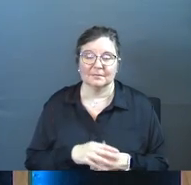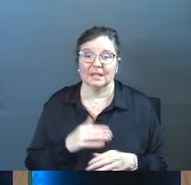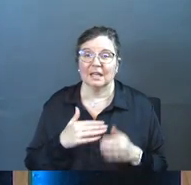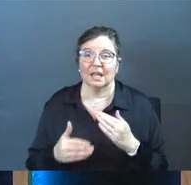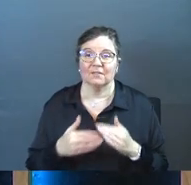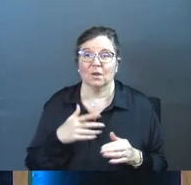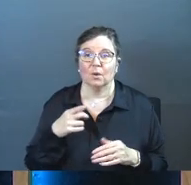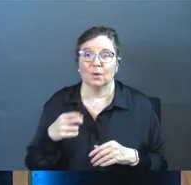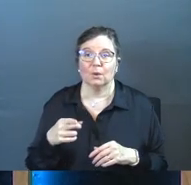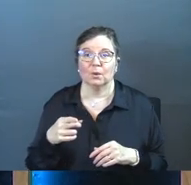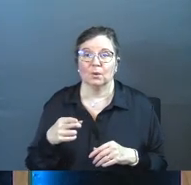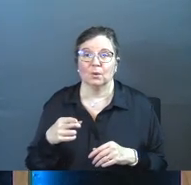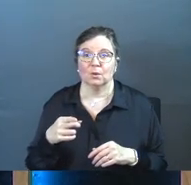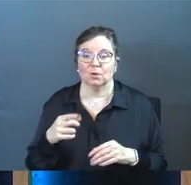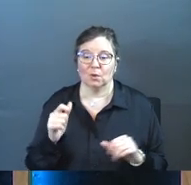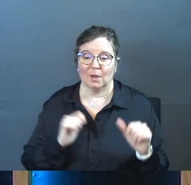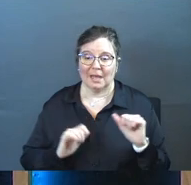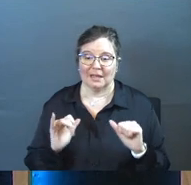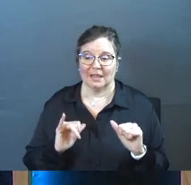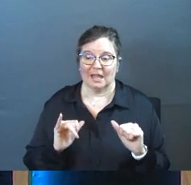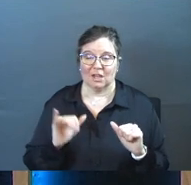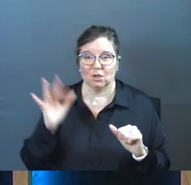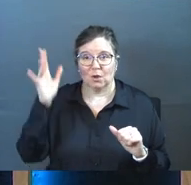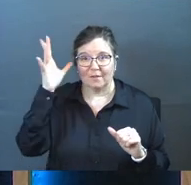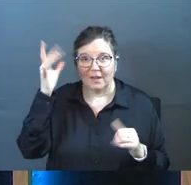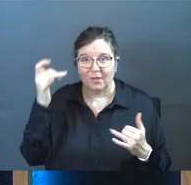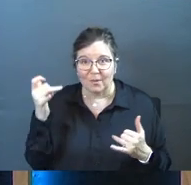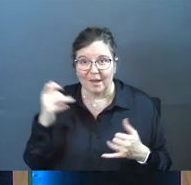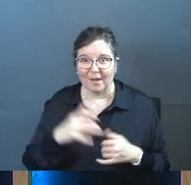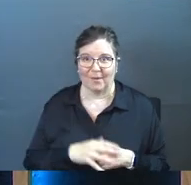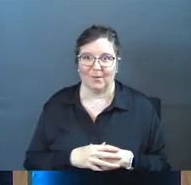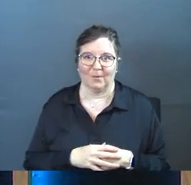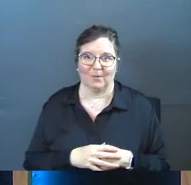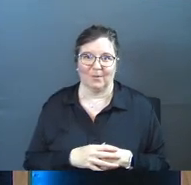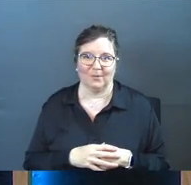Even though you're acting like your father right now,